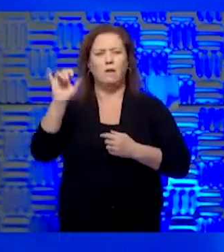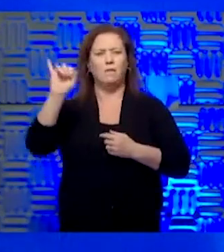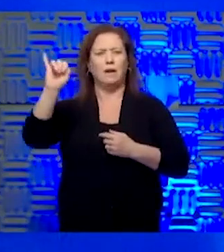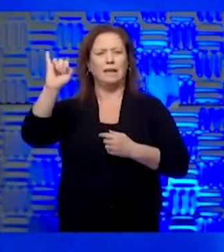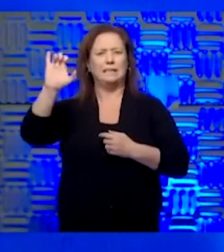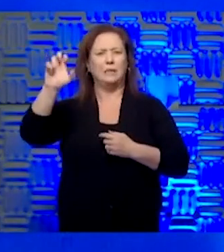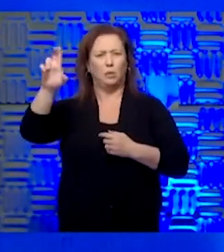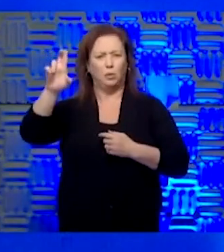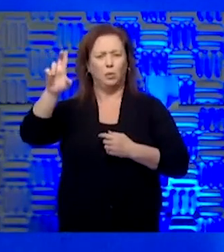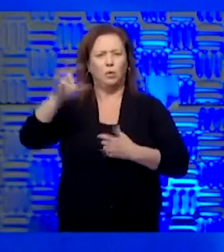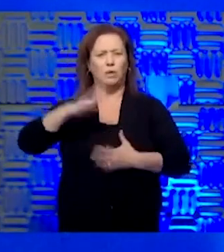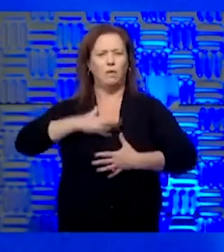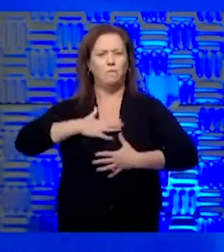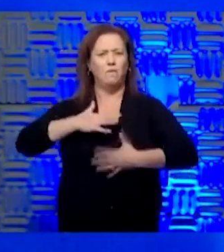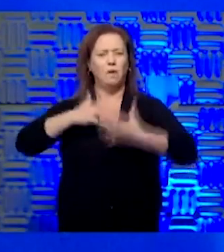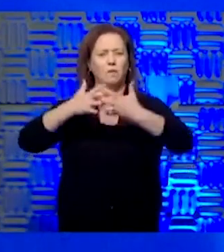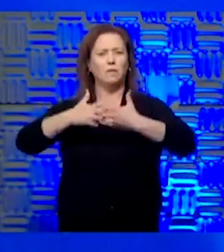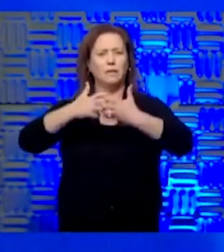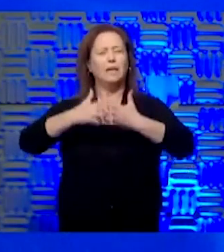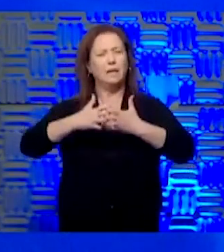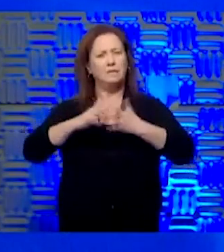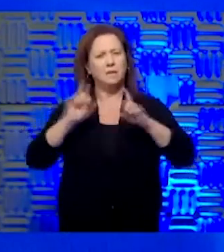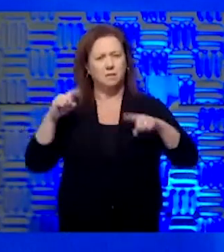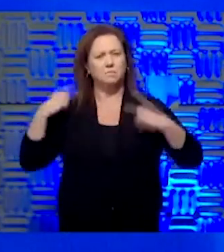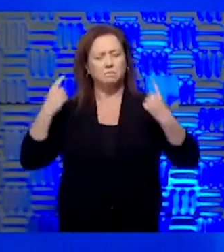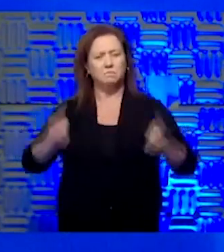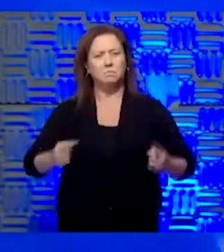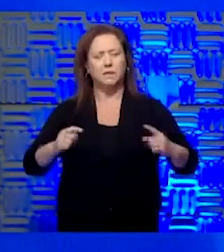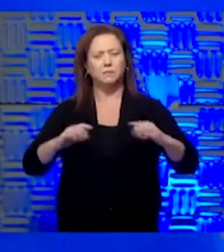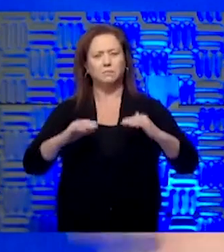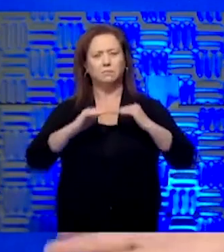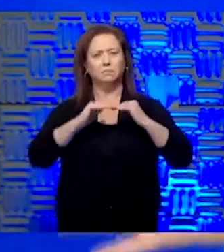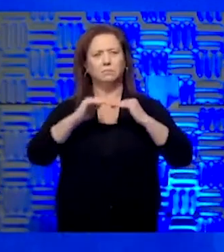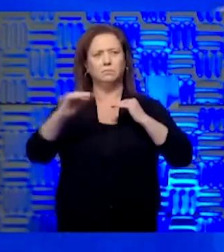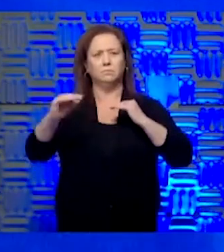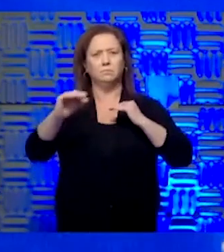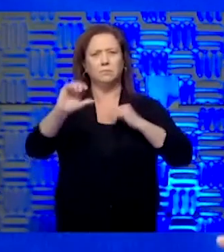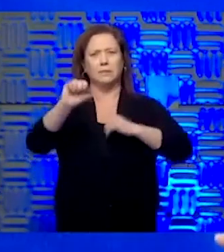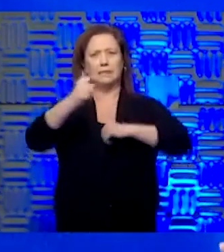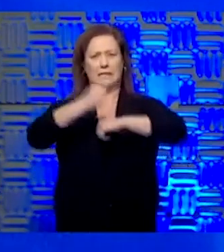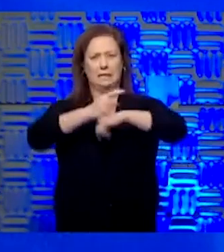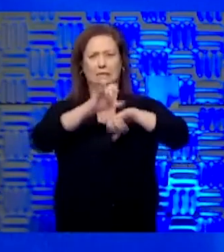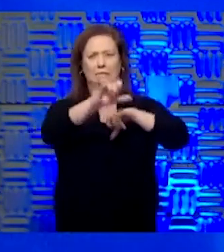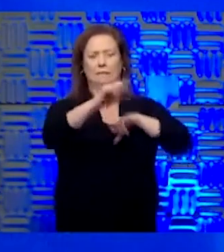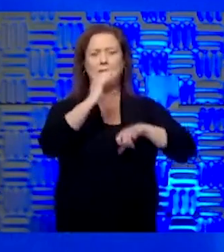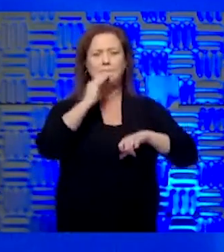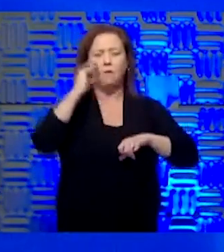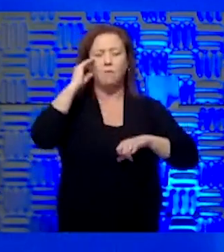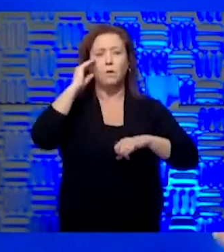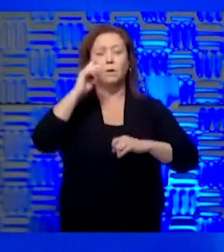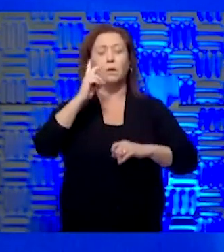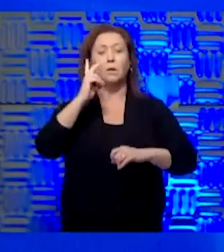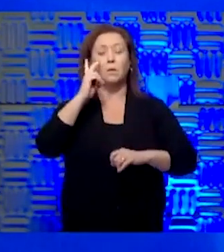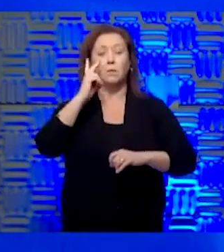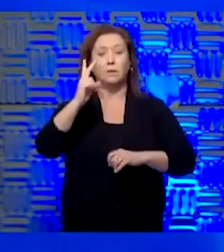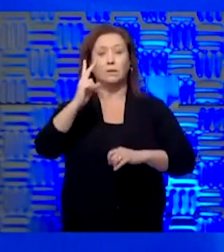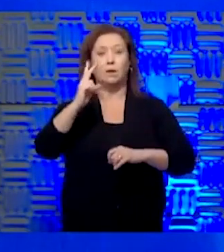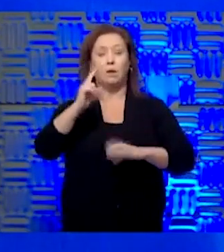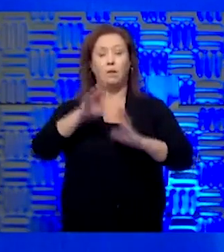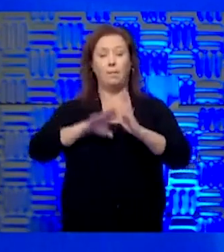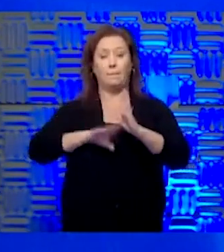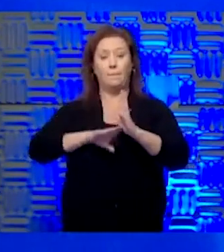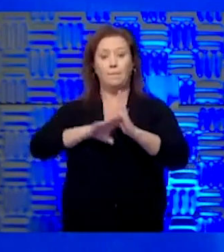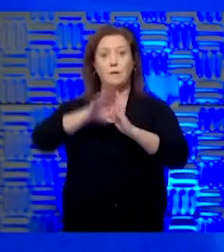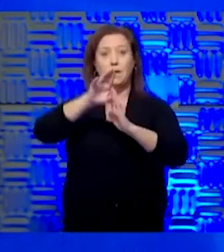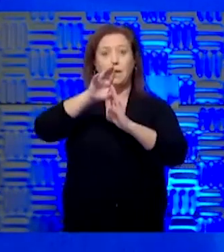on ventilators, and that's kind of been where we've been since after about 10 days of sheltering in place. When we actually saw it, we saw ourselves peak,